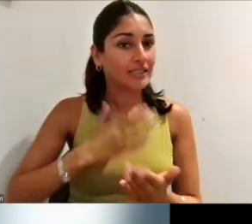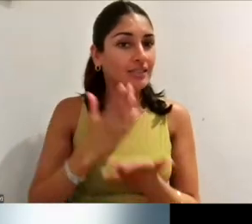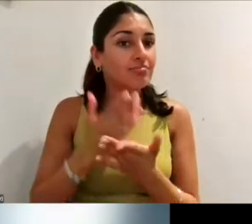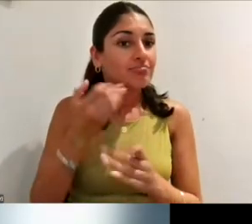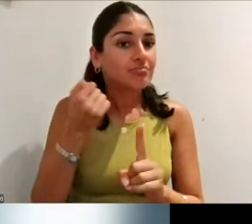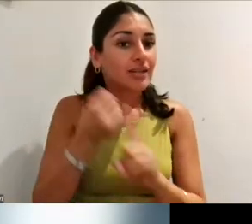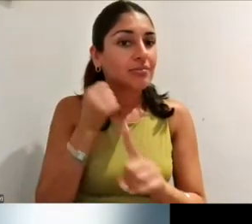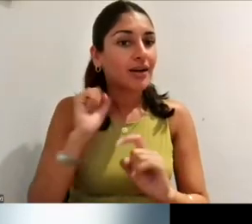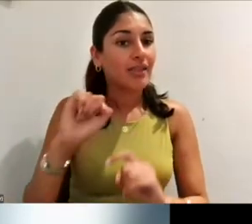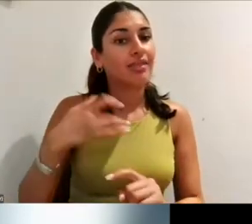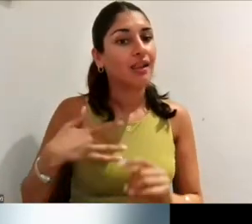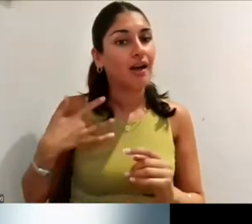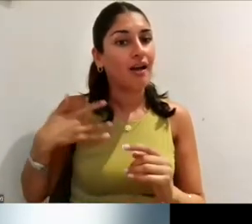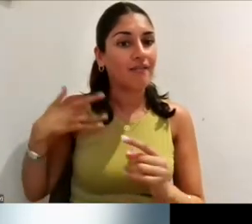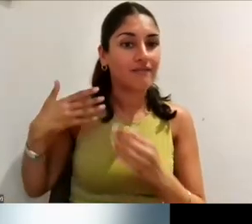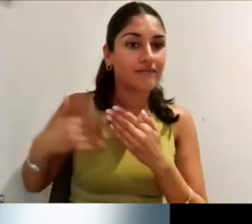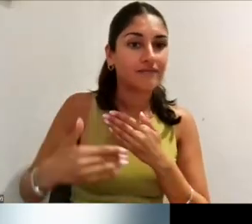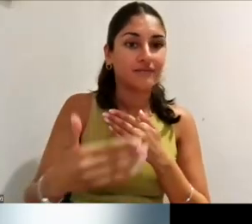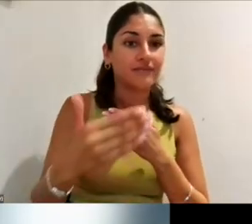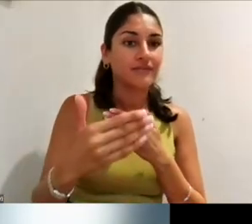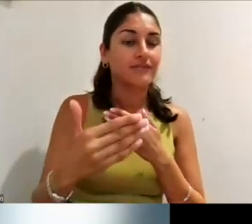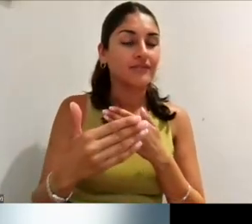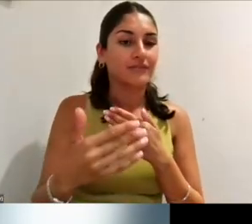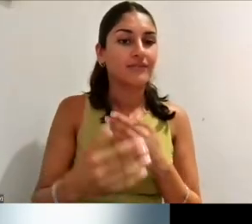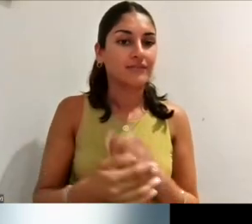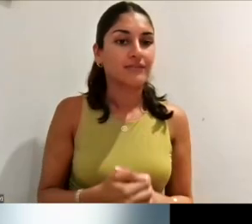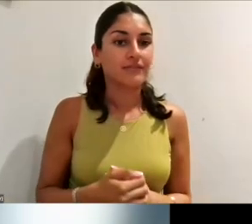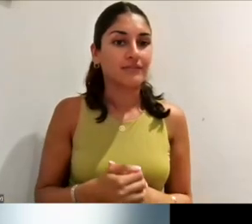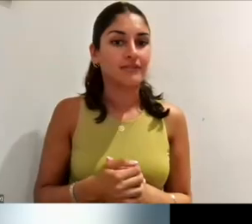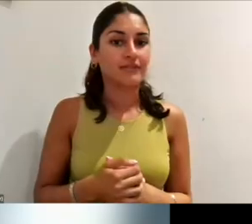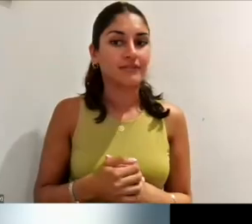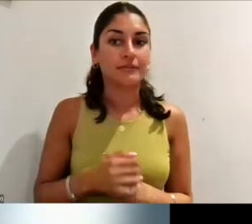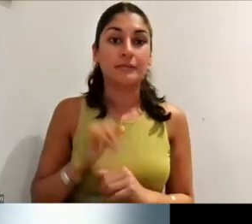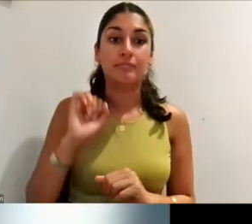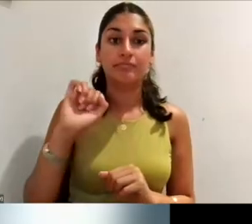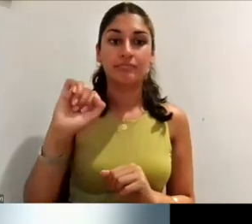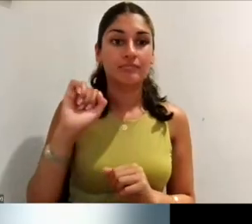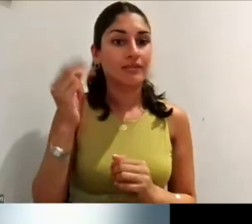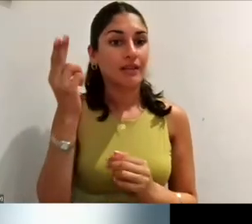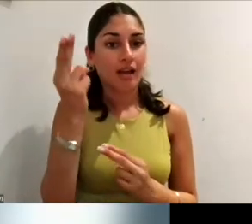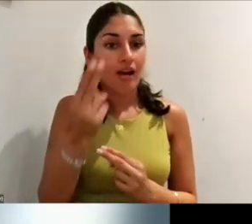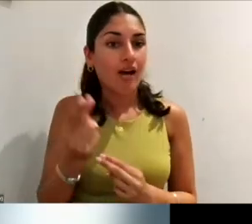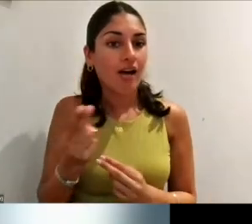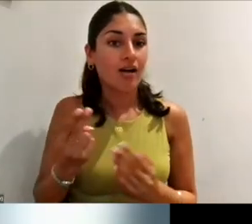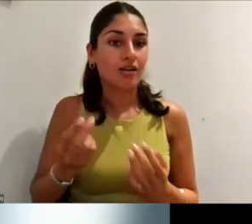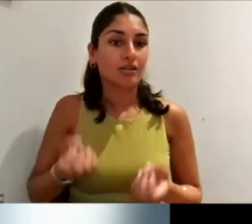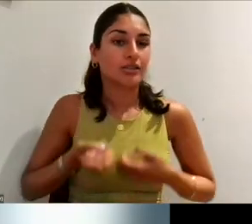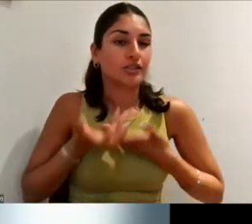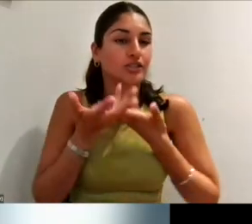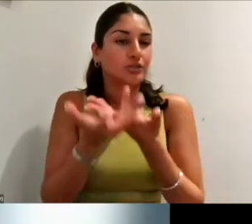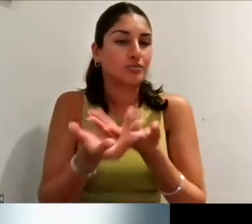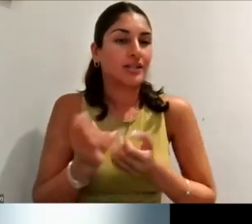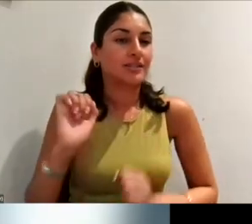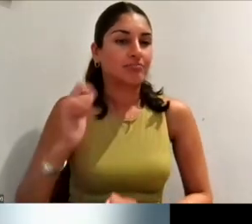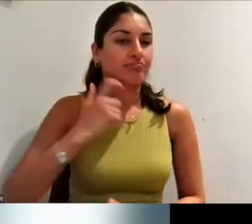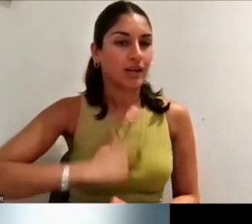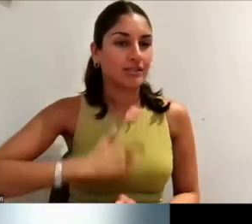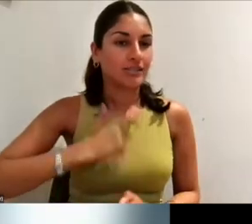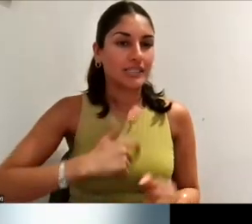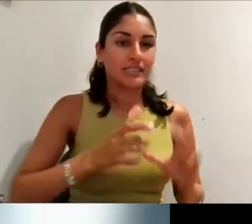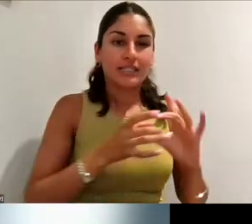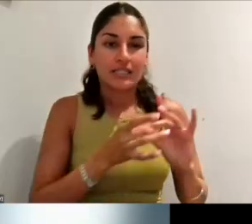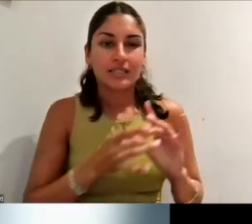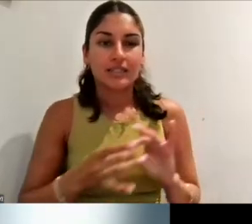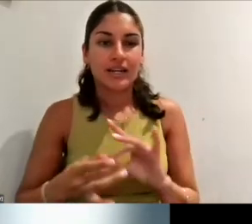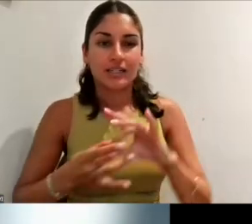their lives moving forward and how they express and show this story of the connection to